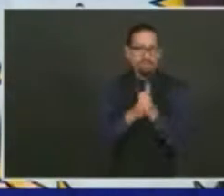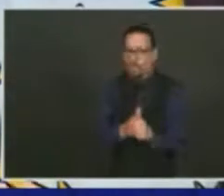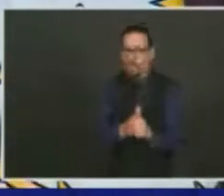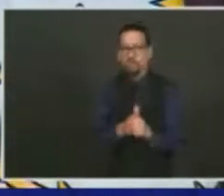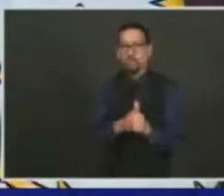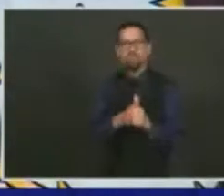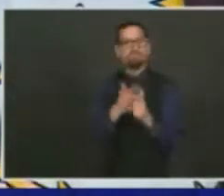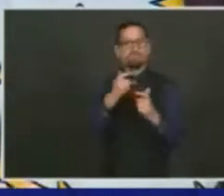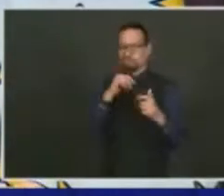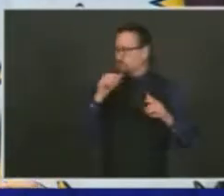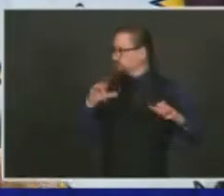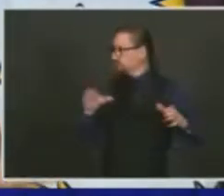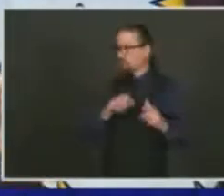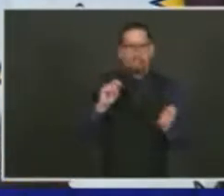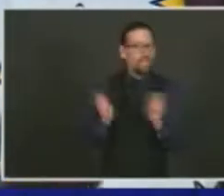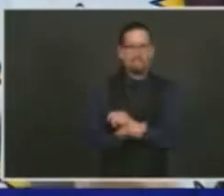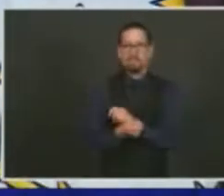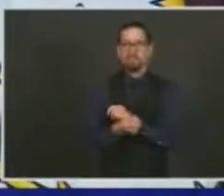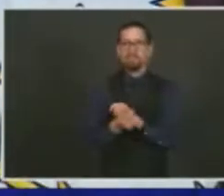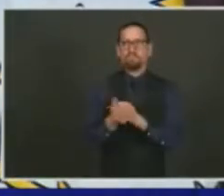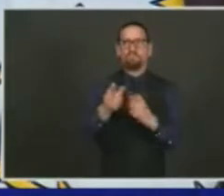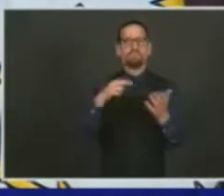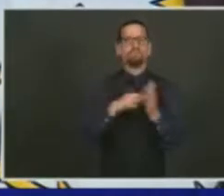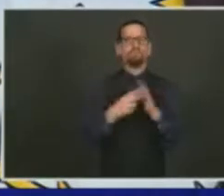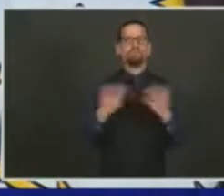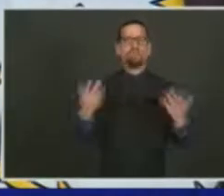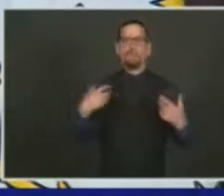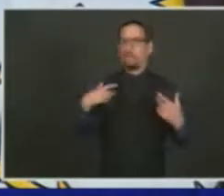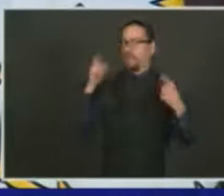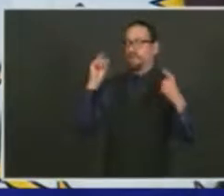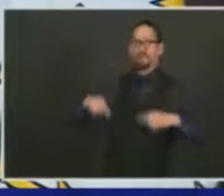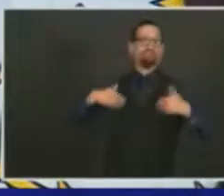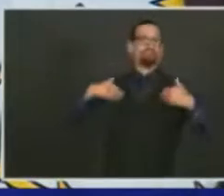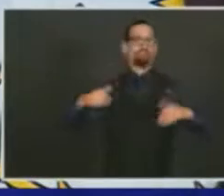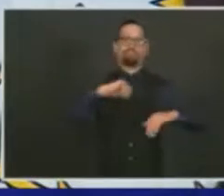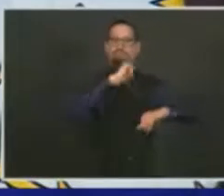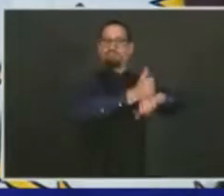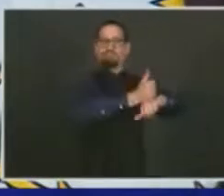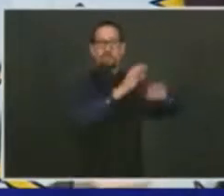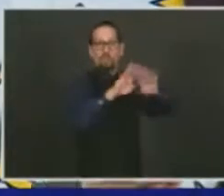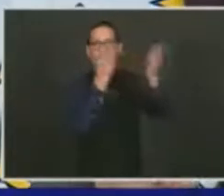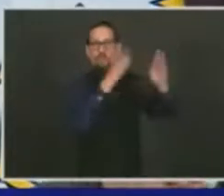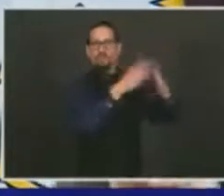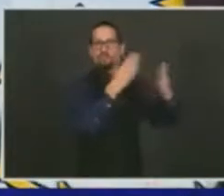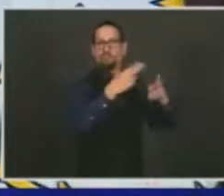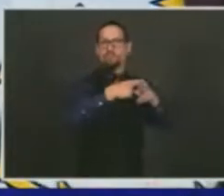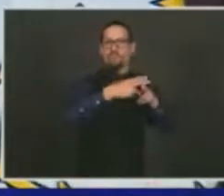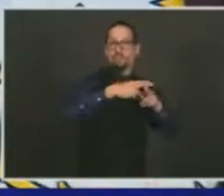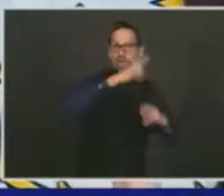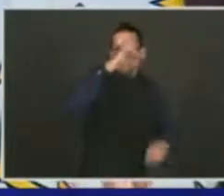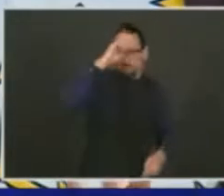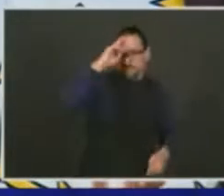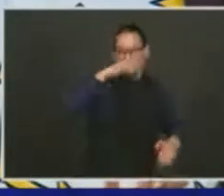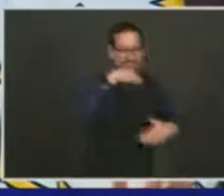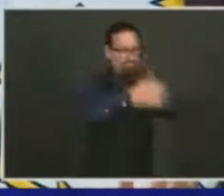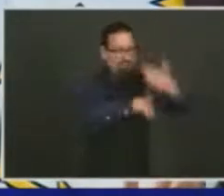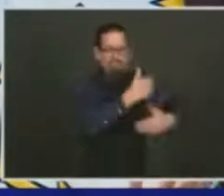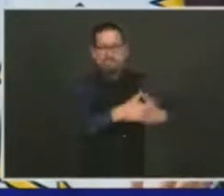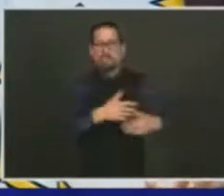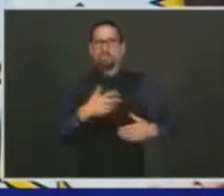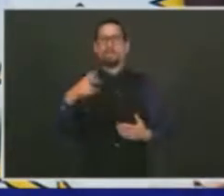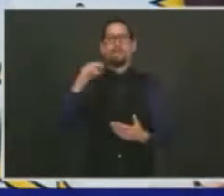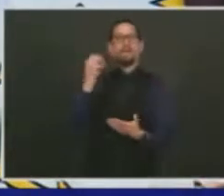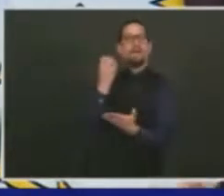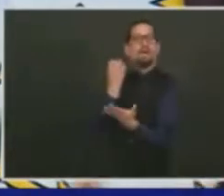the field hospital in a few weeks. I'm going to have to go back to phase 2 in a couple of weeks, and